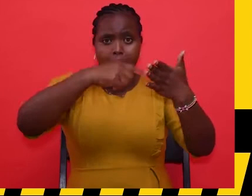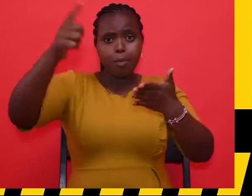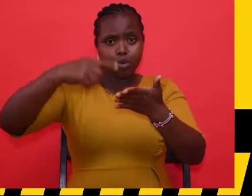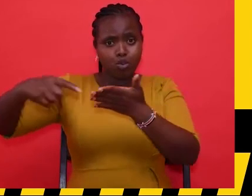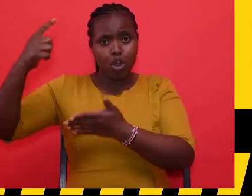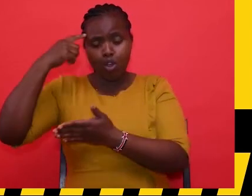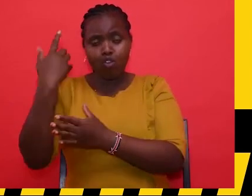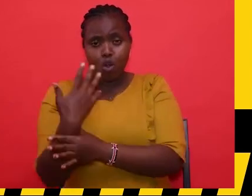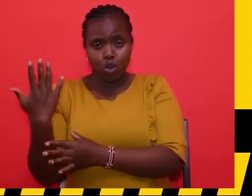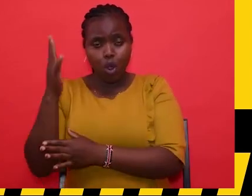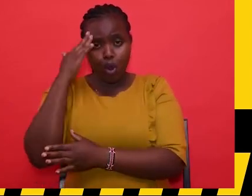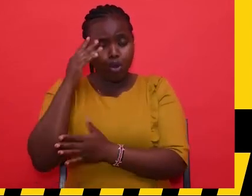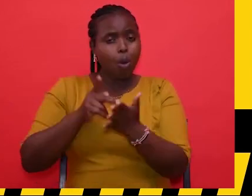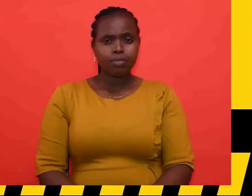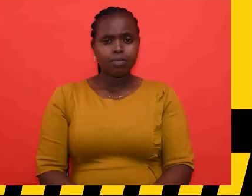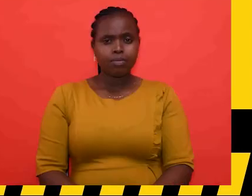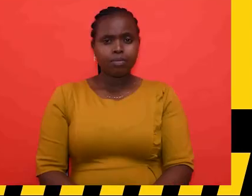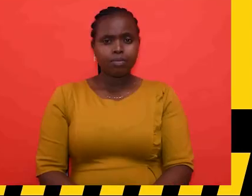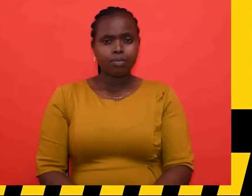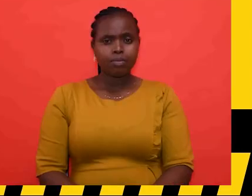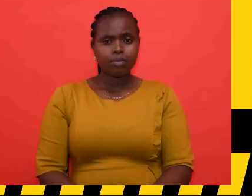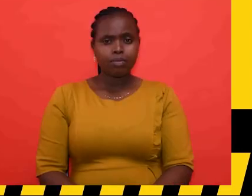documents. Please note, all charges are free.